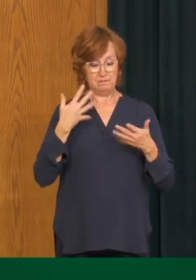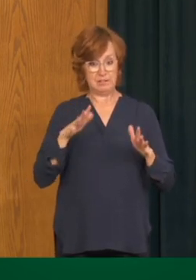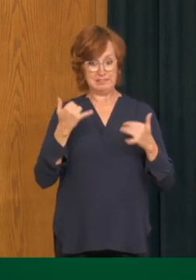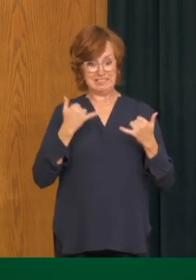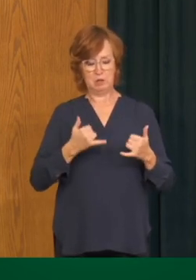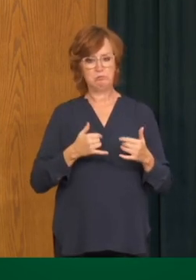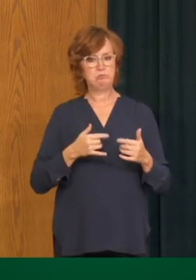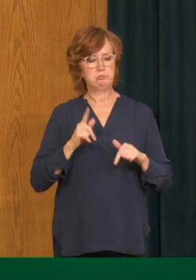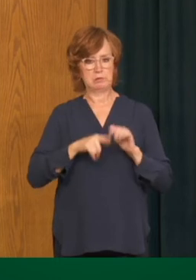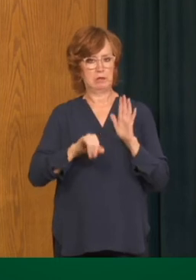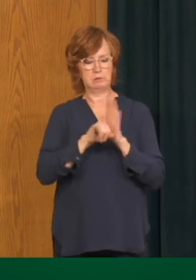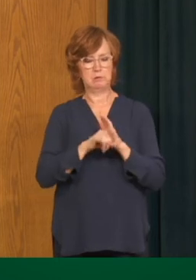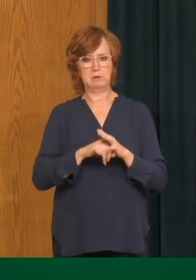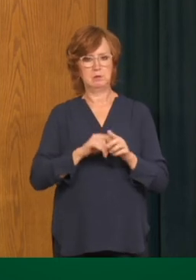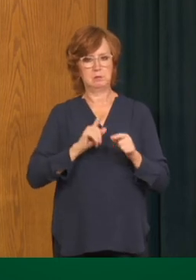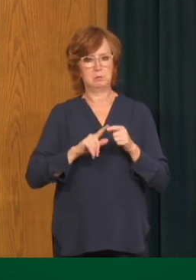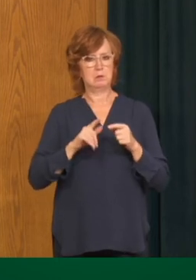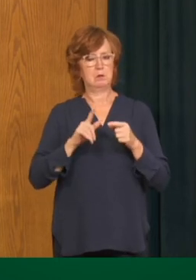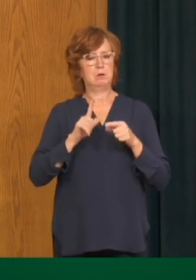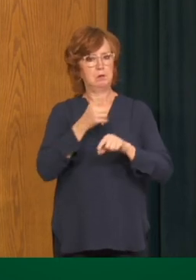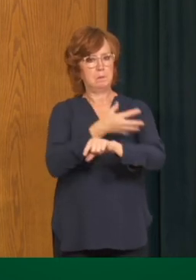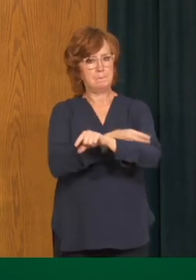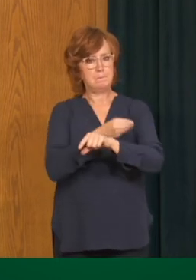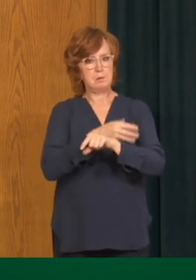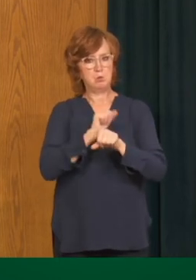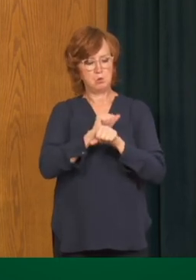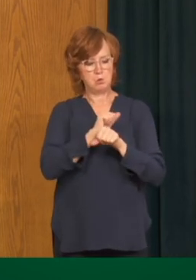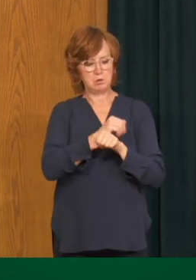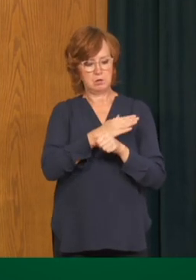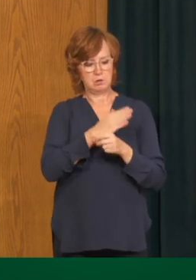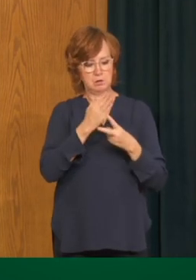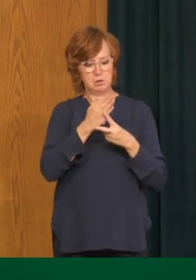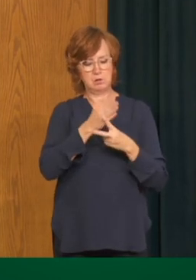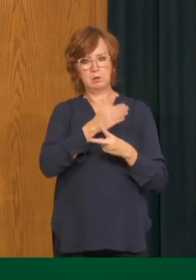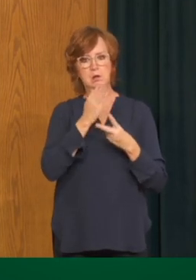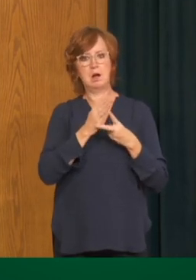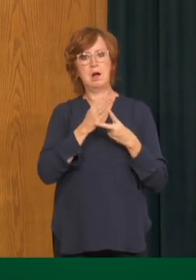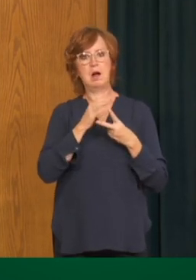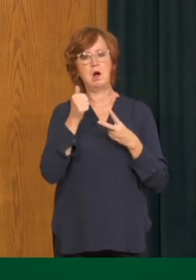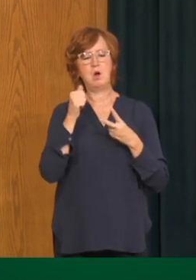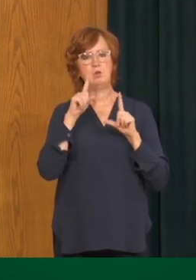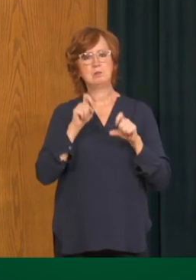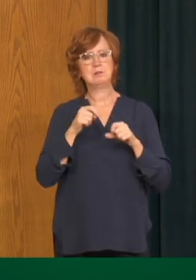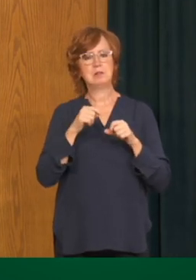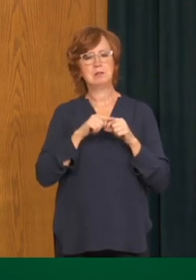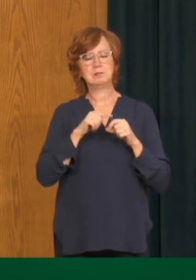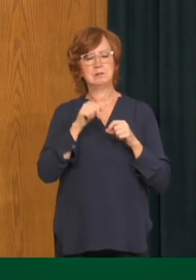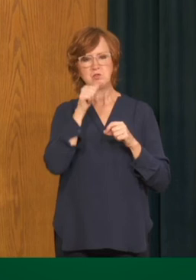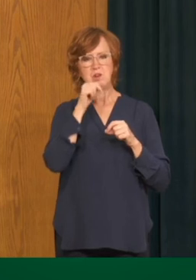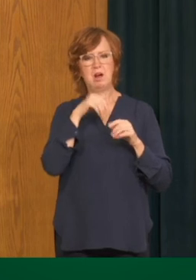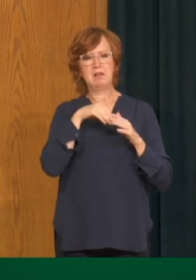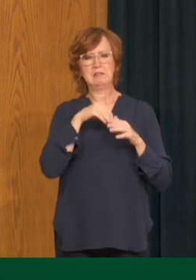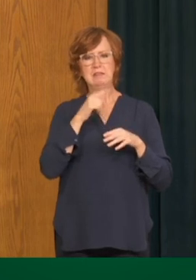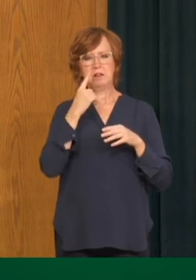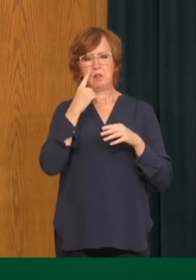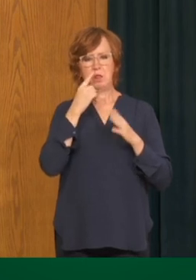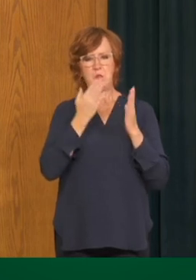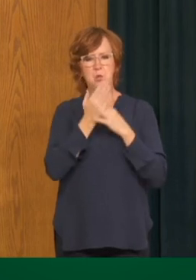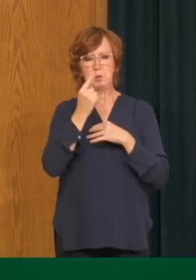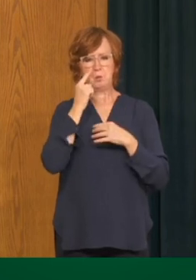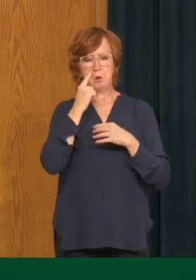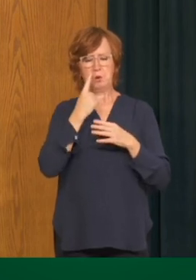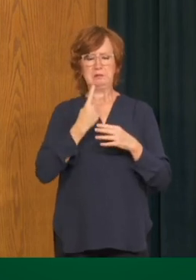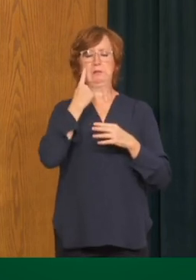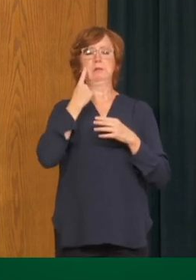to the forefront, not quite here yet, to support less invasive testing, which might be of use in our schools with, in